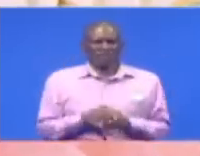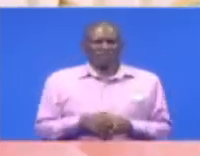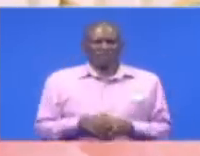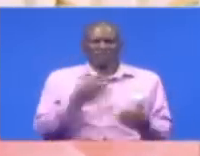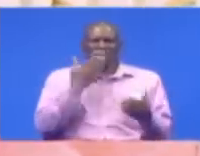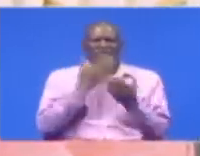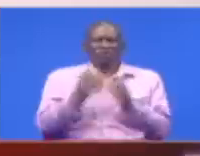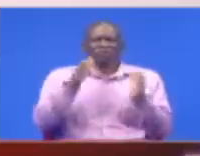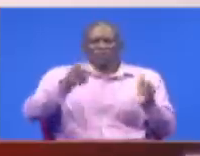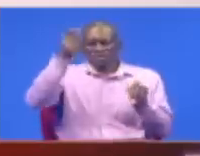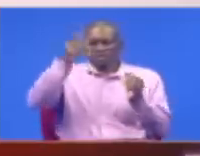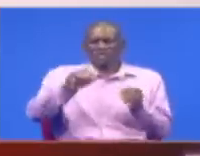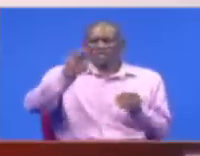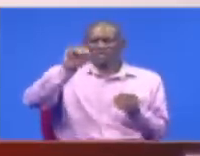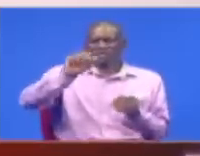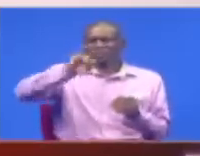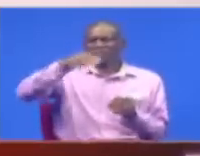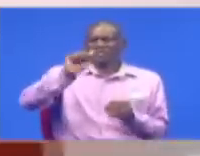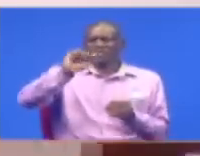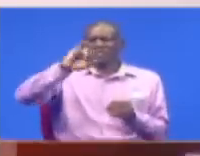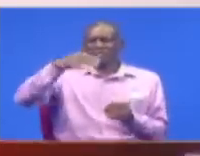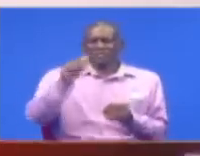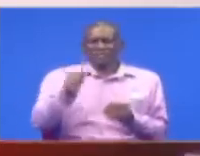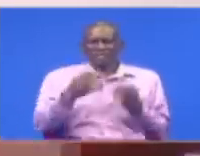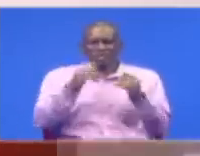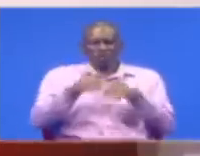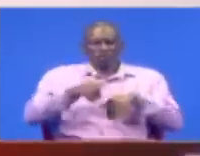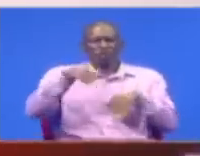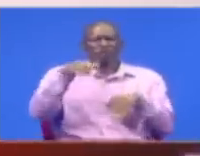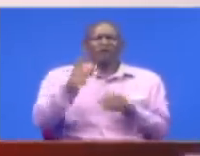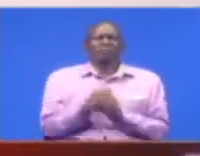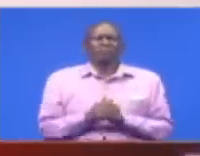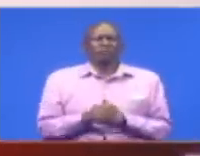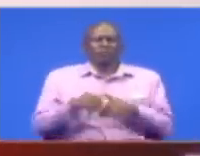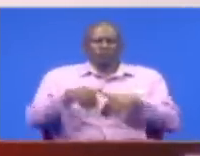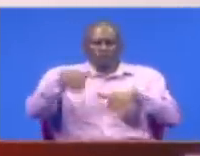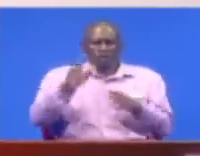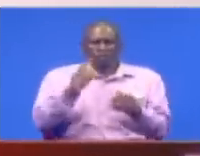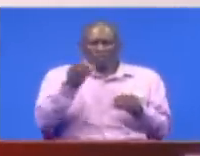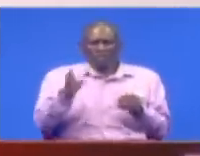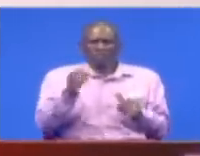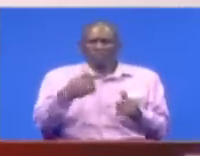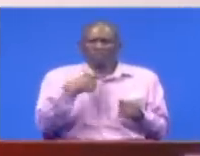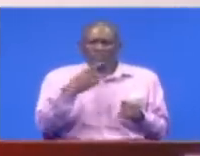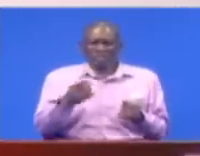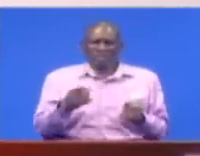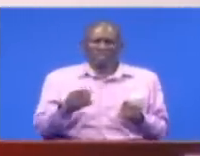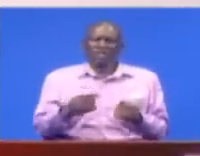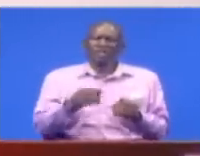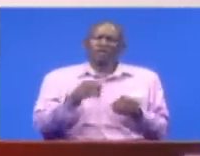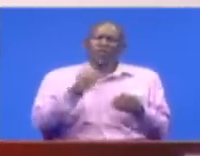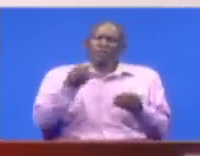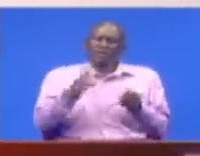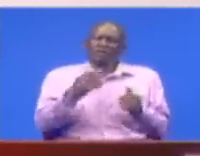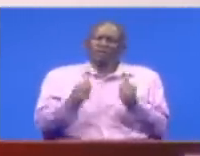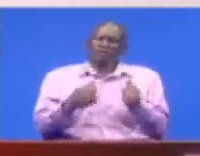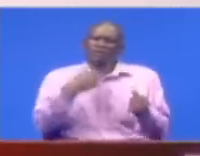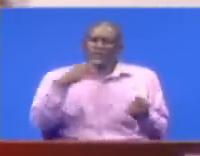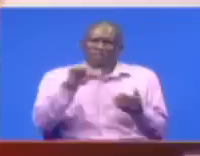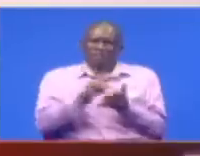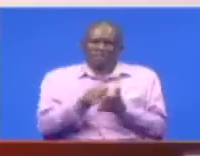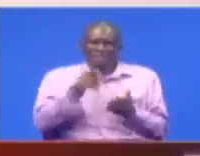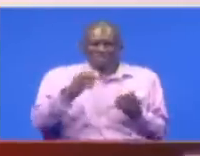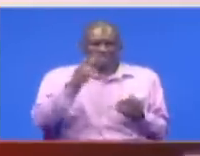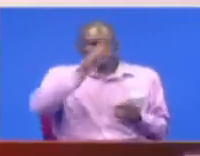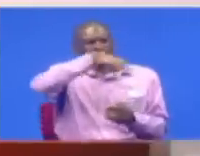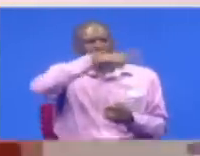Thank you, Judge Majaja. Thank you, Senior Counsel. Just to follow up, one thing you said, Senior Counsel, in your defense, that this